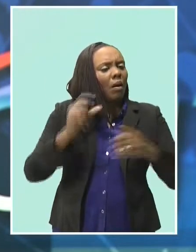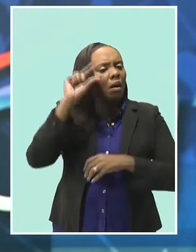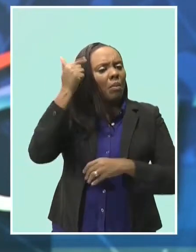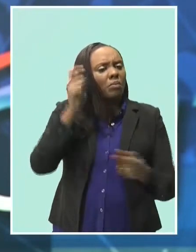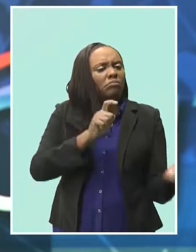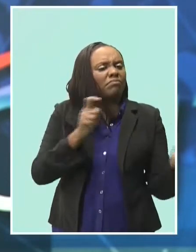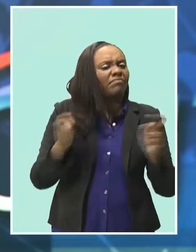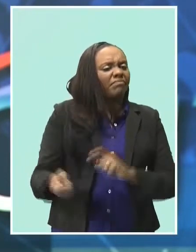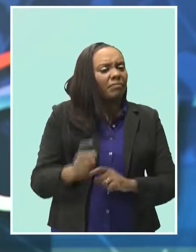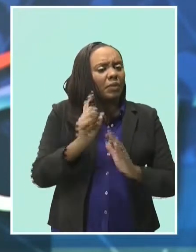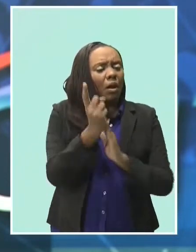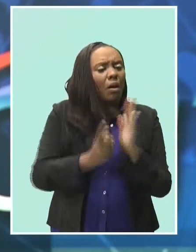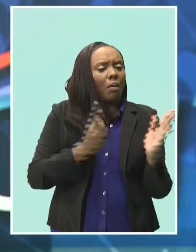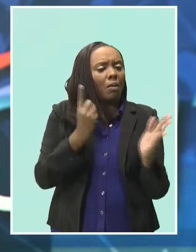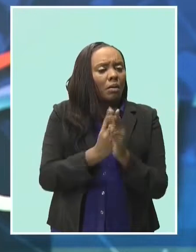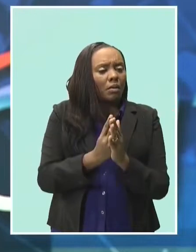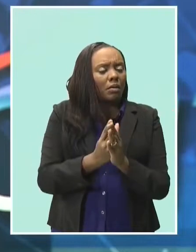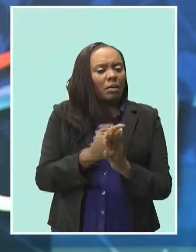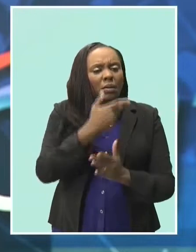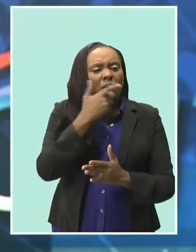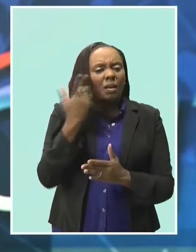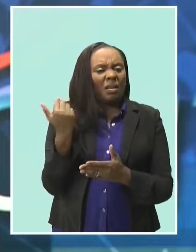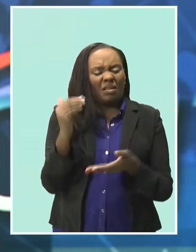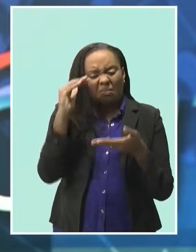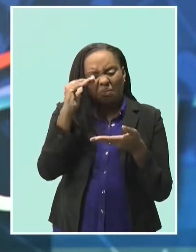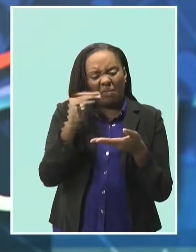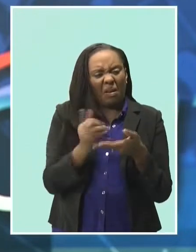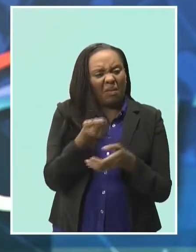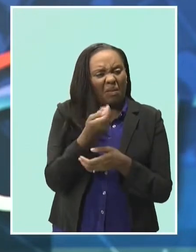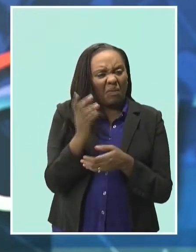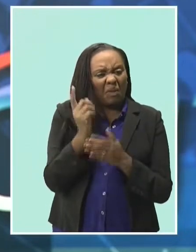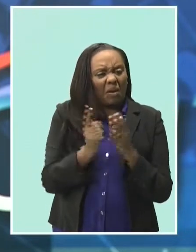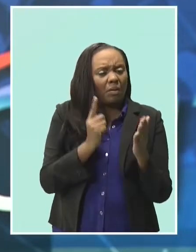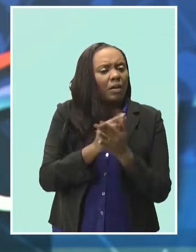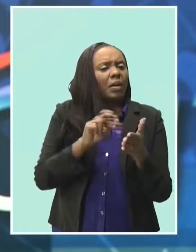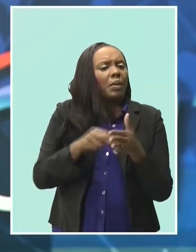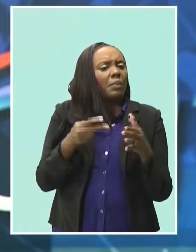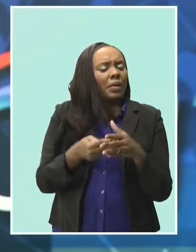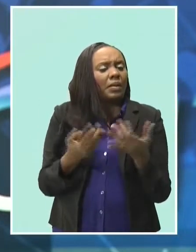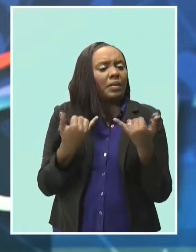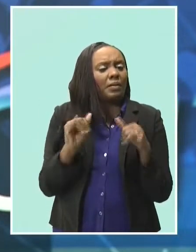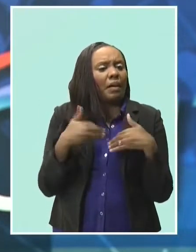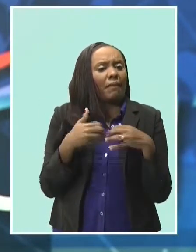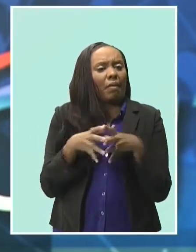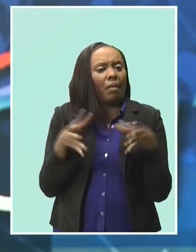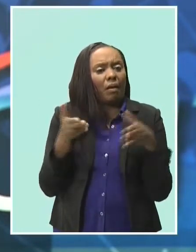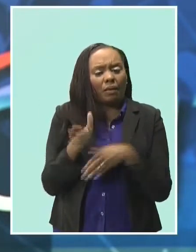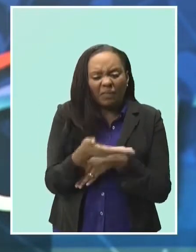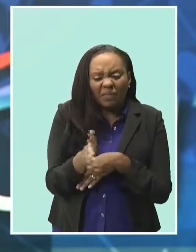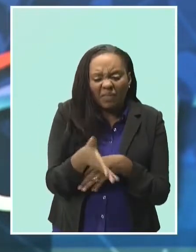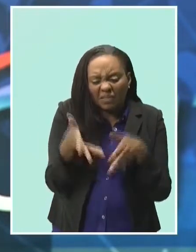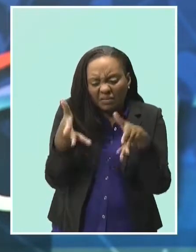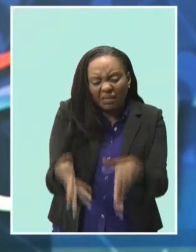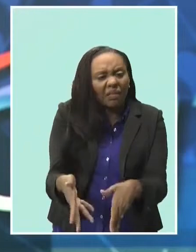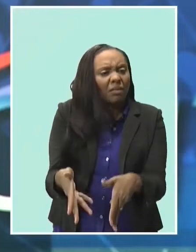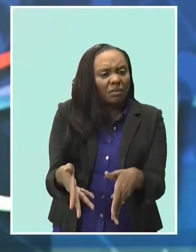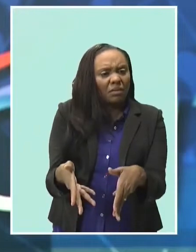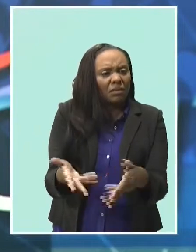place. They say the reduced operating hours are leaving them with excess fish on their hands. Lorna Jones has